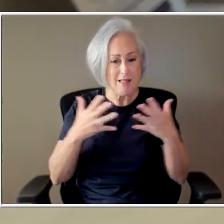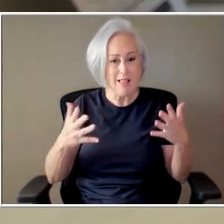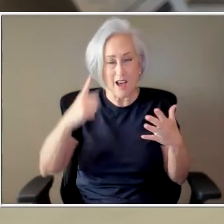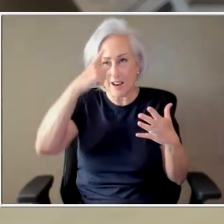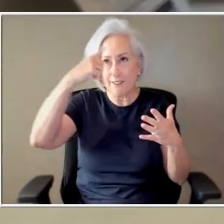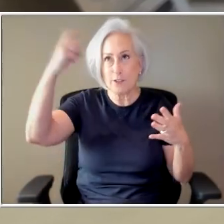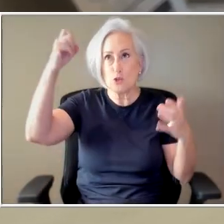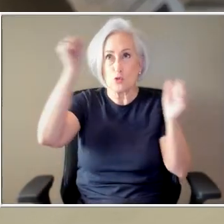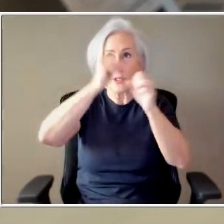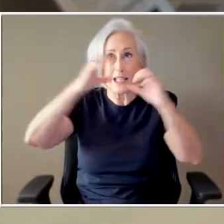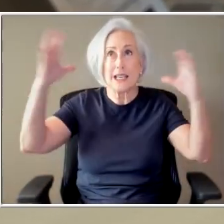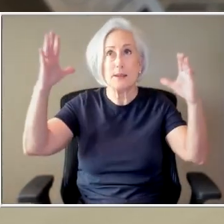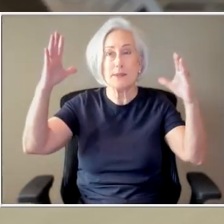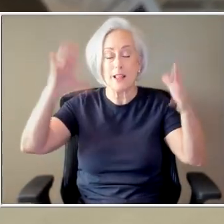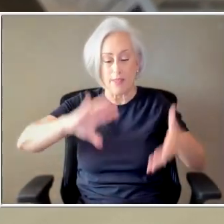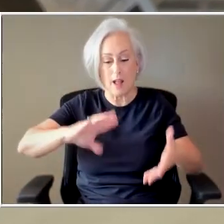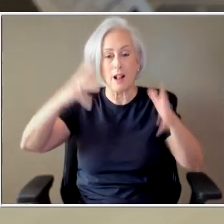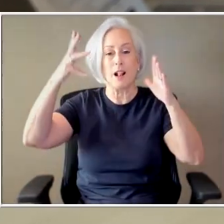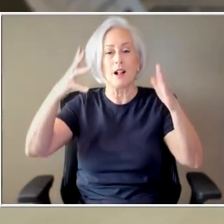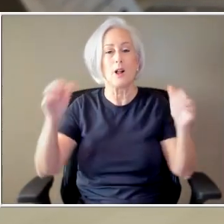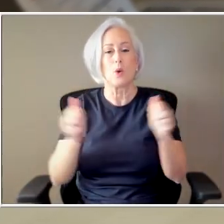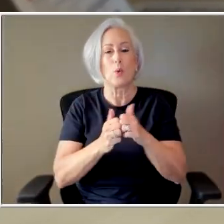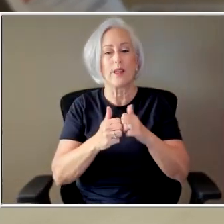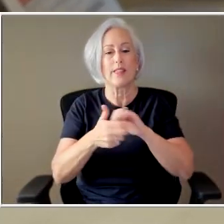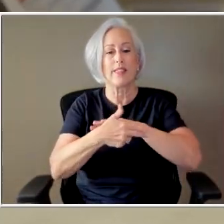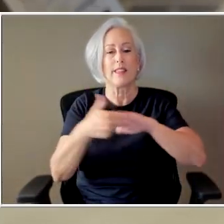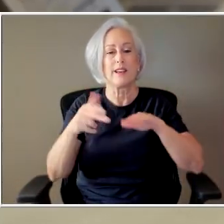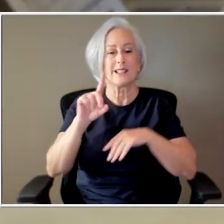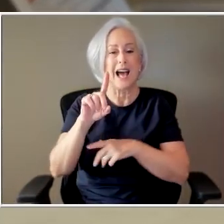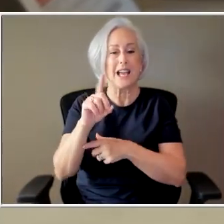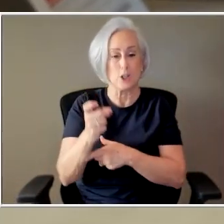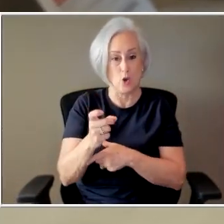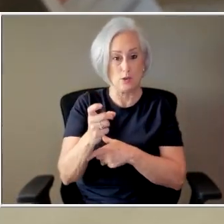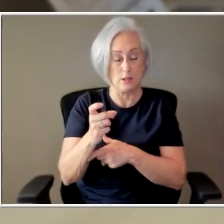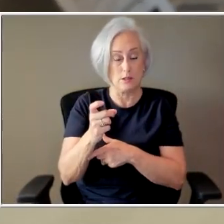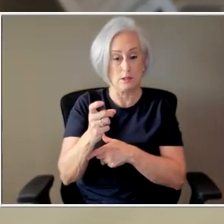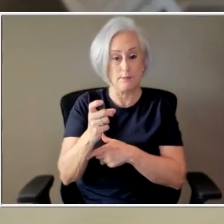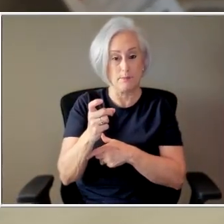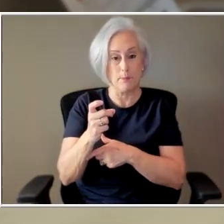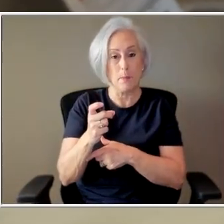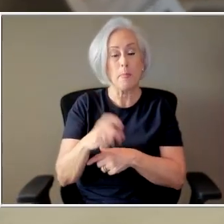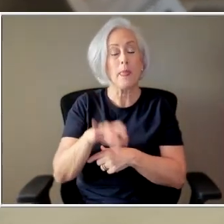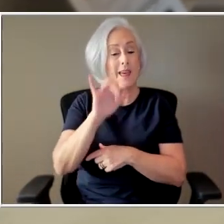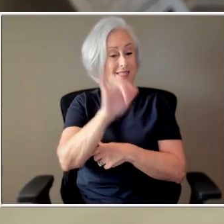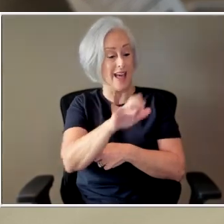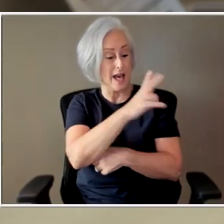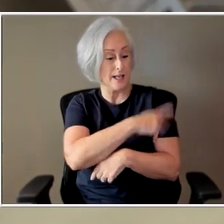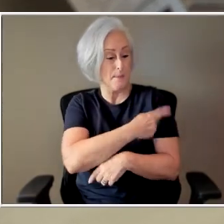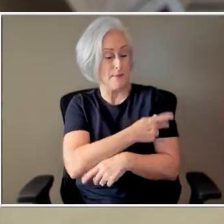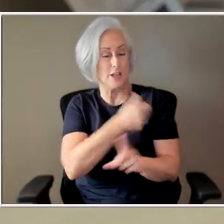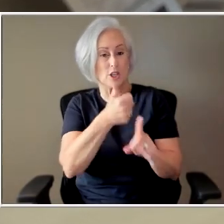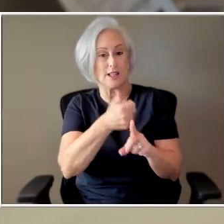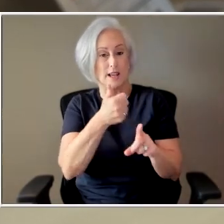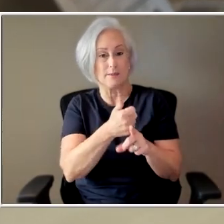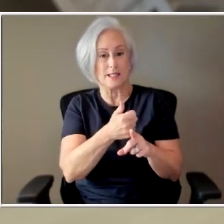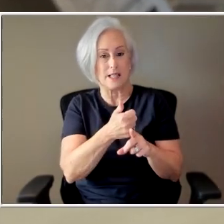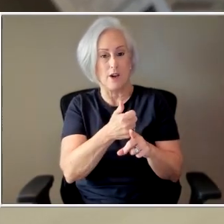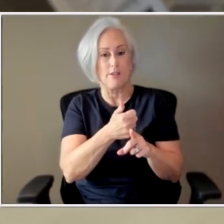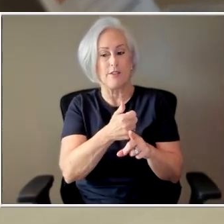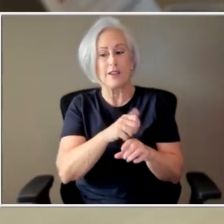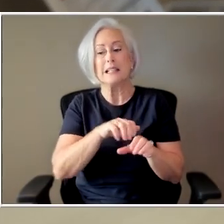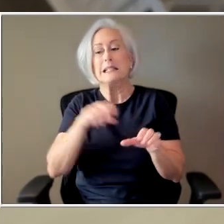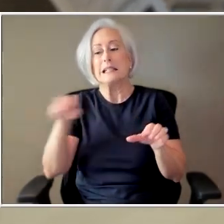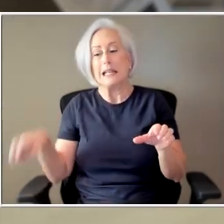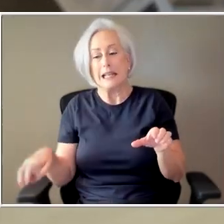with a diagnosis. And so with that, this specific patient was in and out of the hospital quite a bit, and